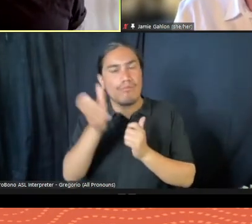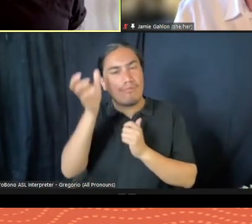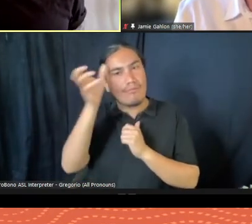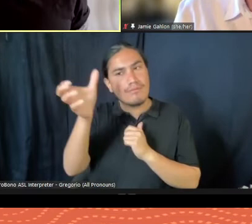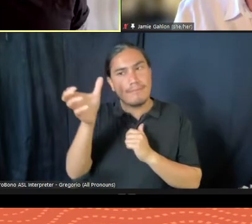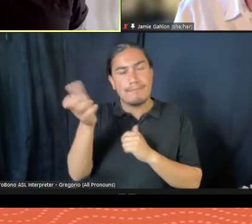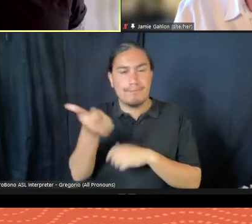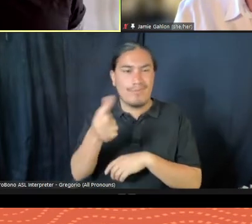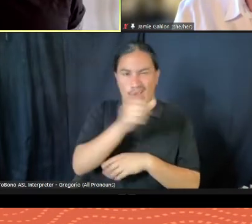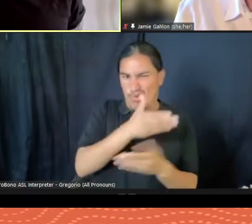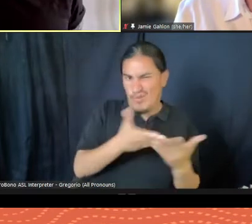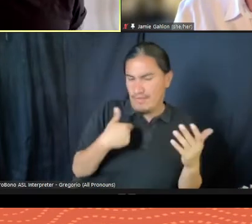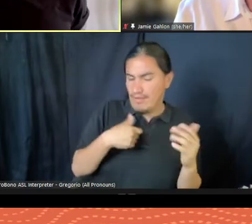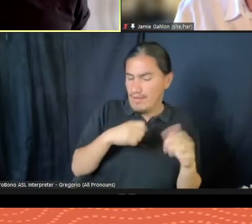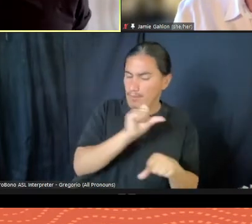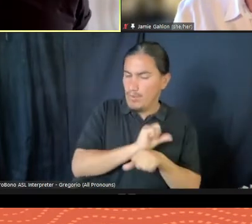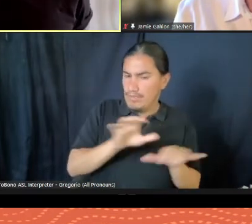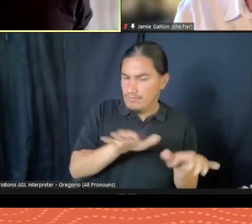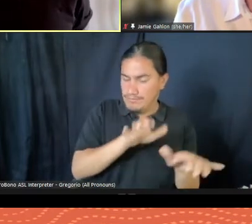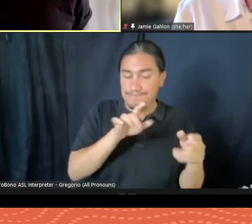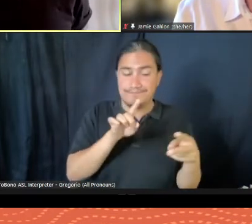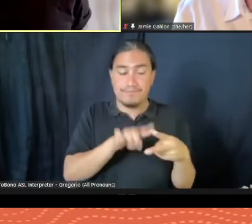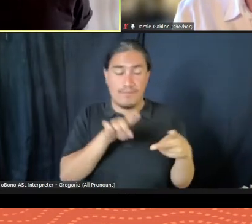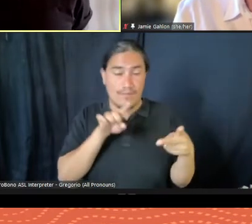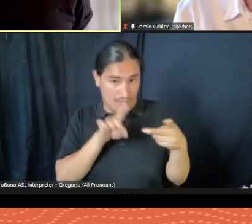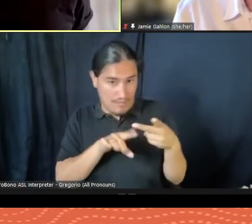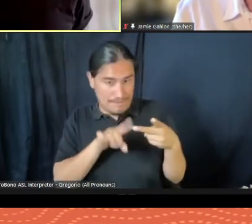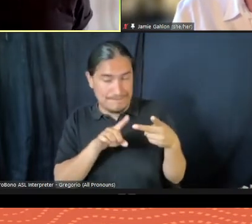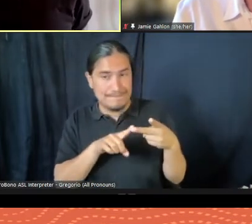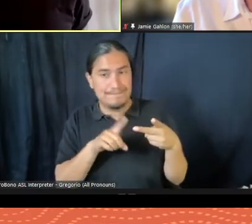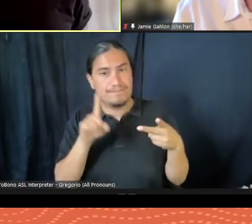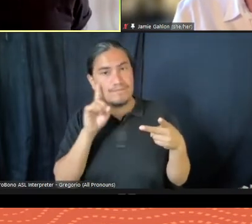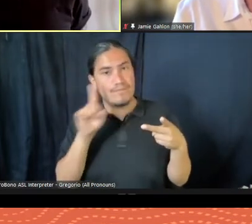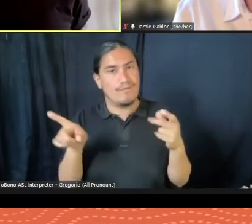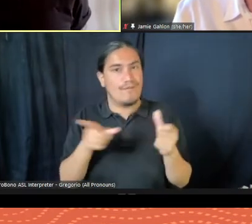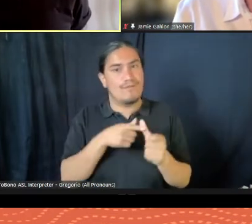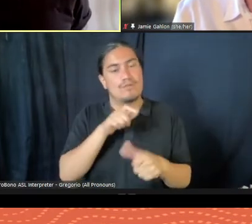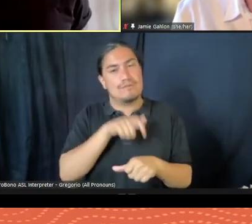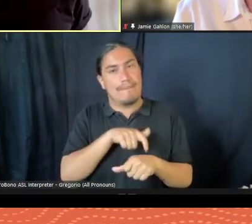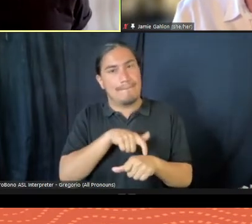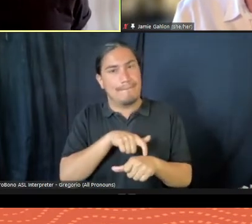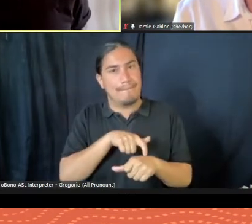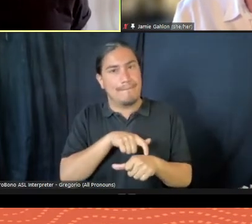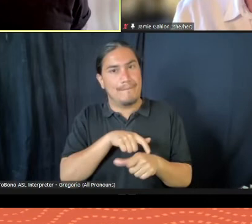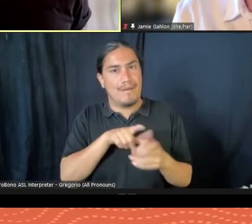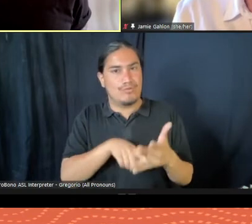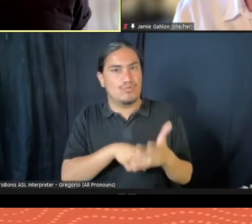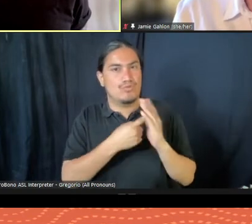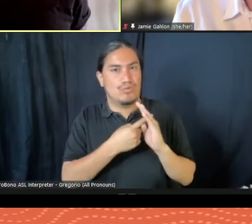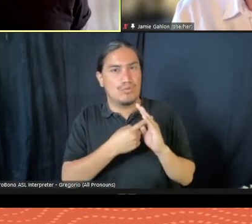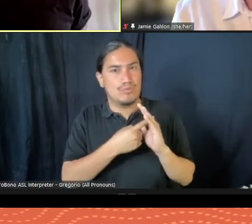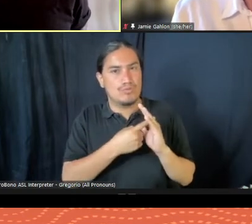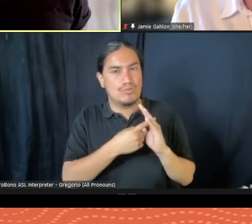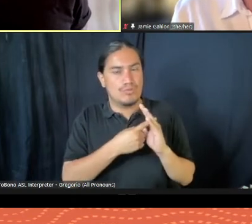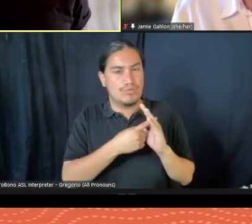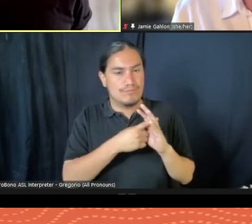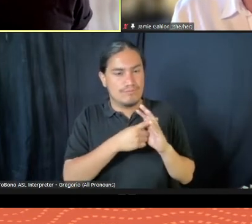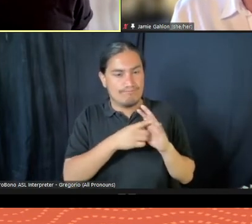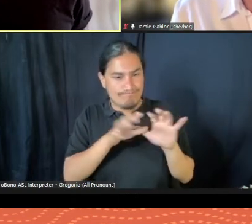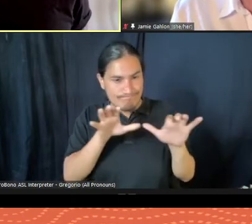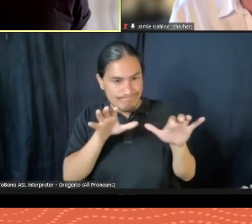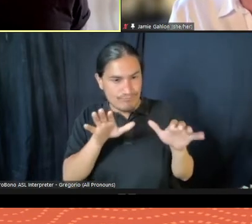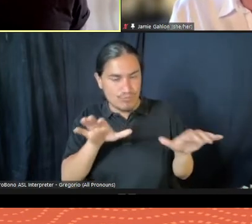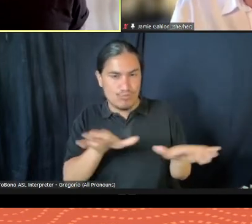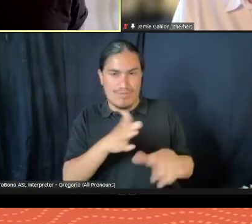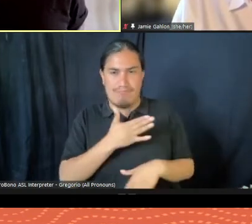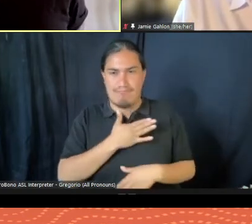I'm working on right now is for the first time, I'm generating my own work. So I'm